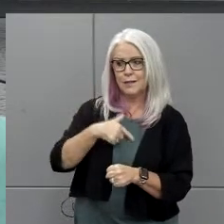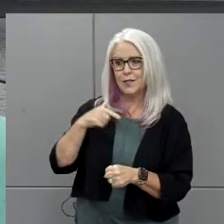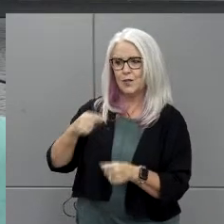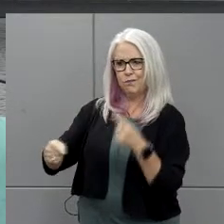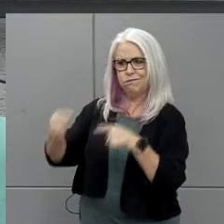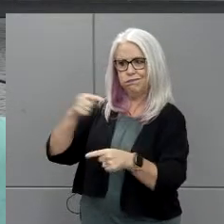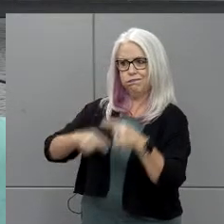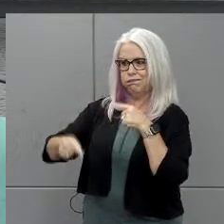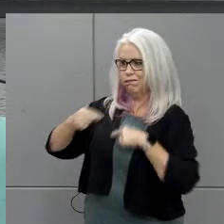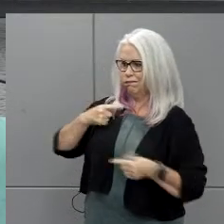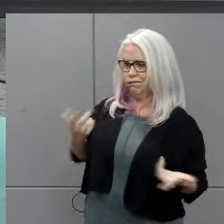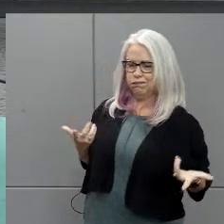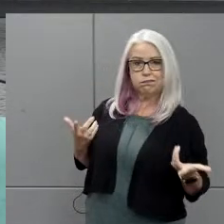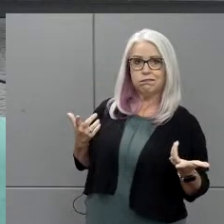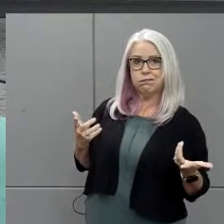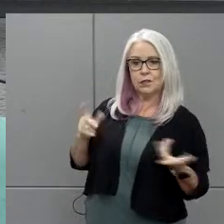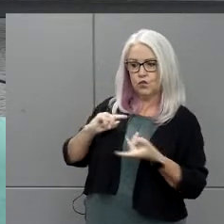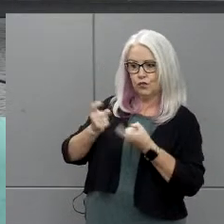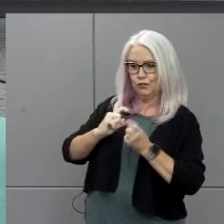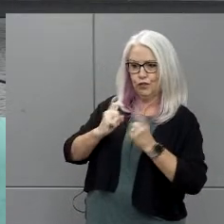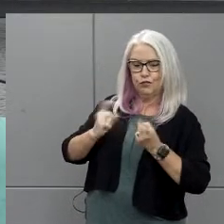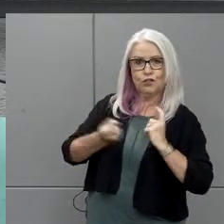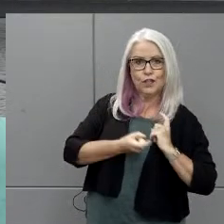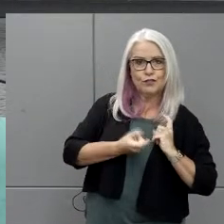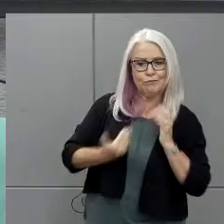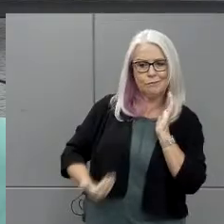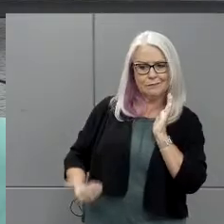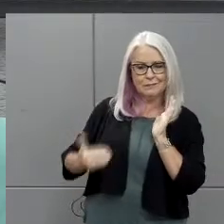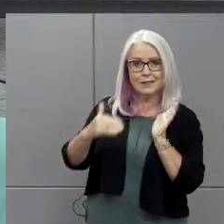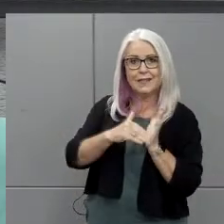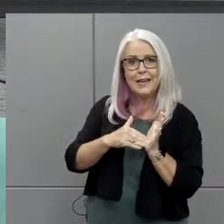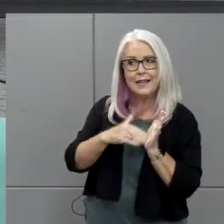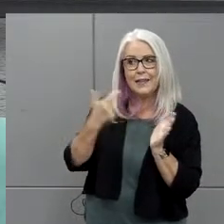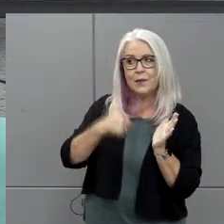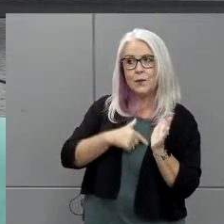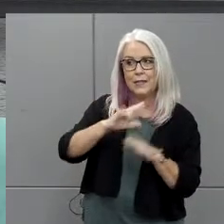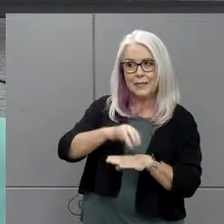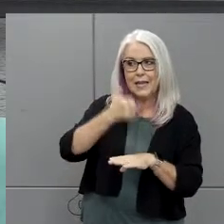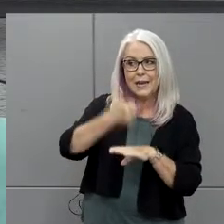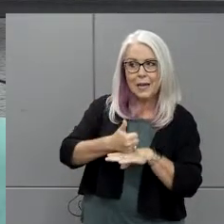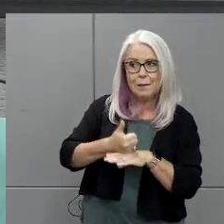and undo all of the changes that we set forth, are